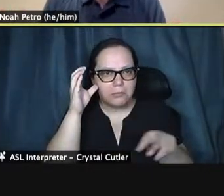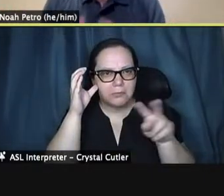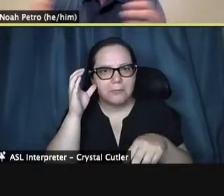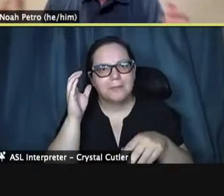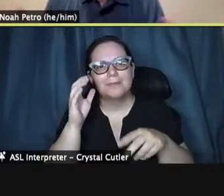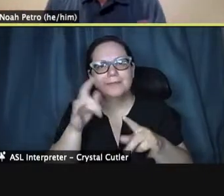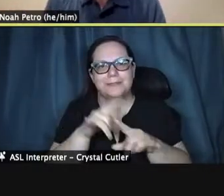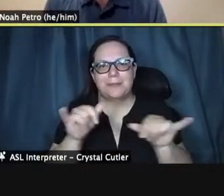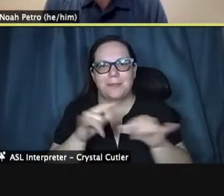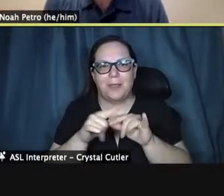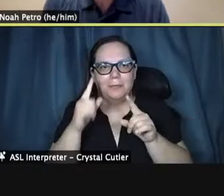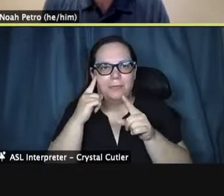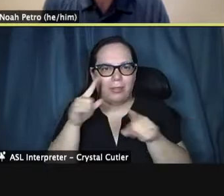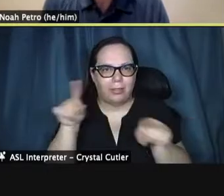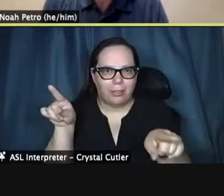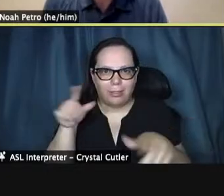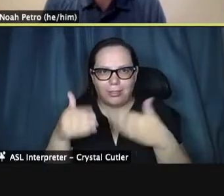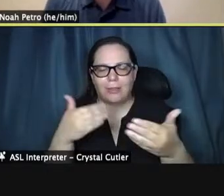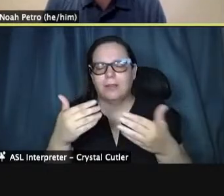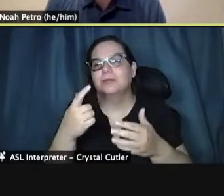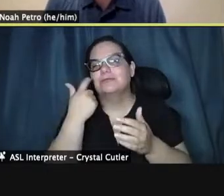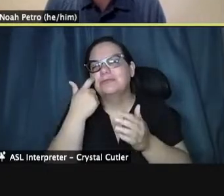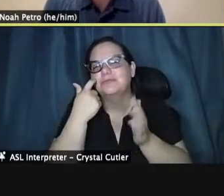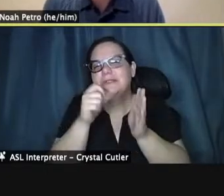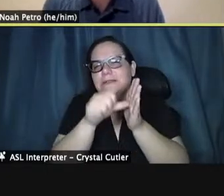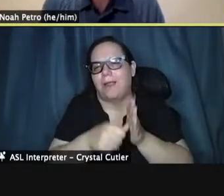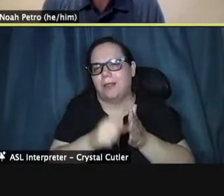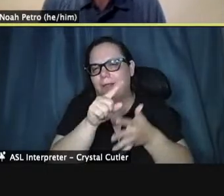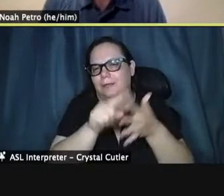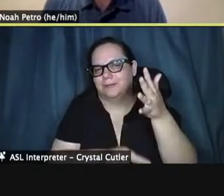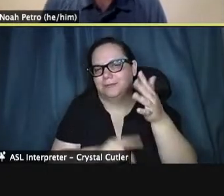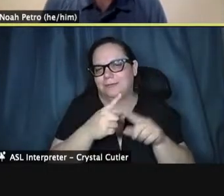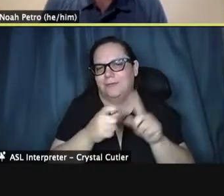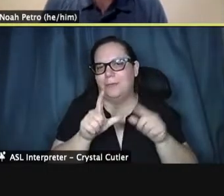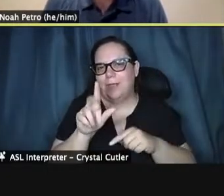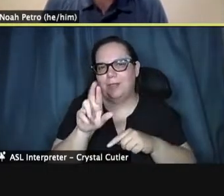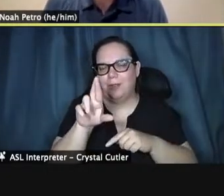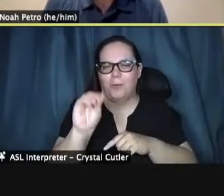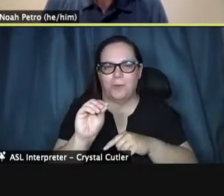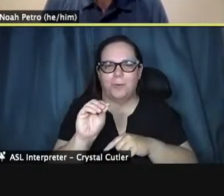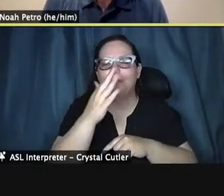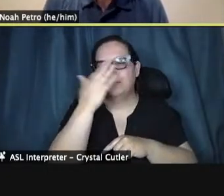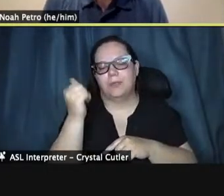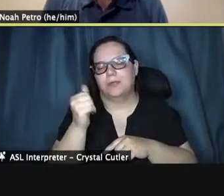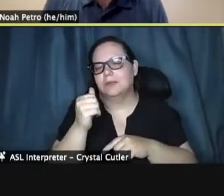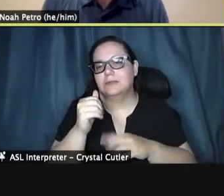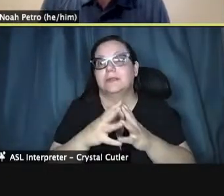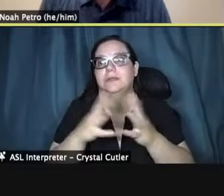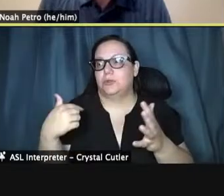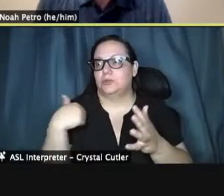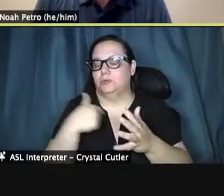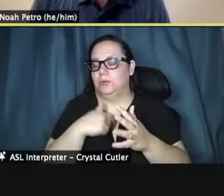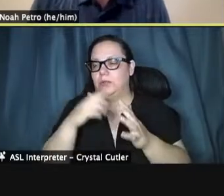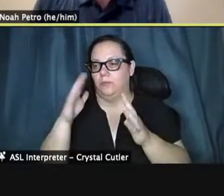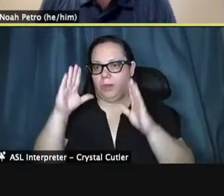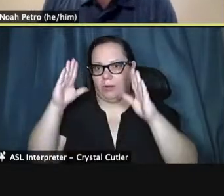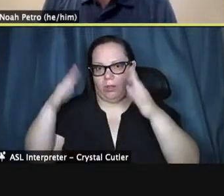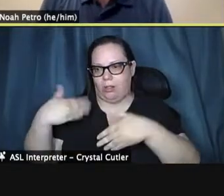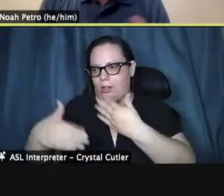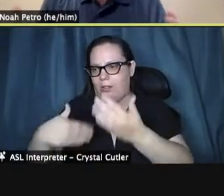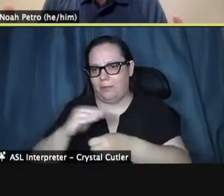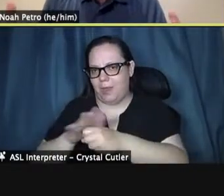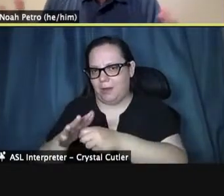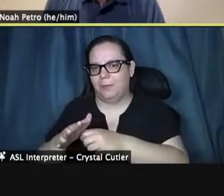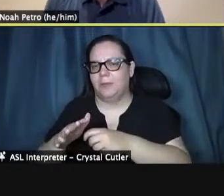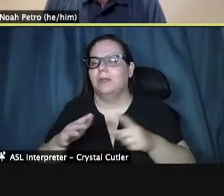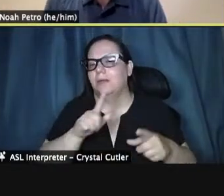LRO, because as much as we've all changed, the science results from LRO continue marching on. One point I did want to make about